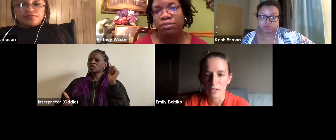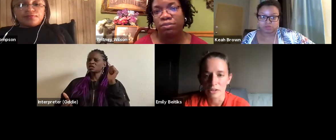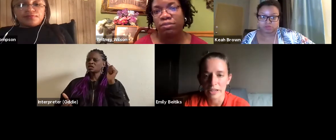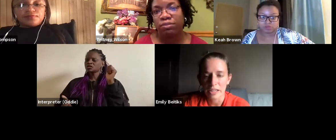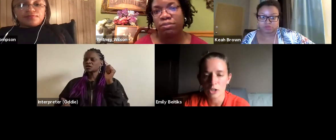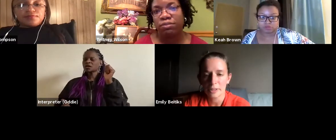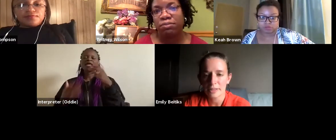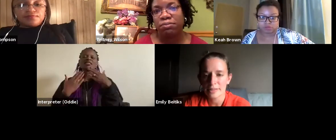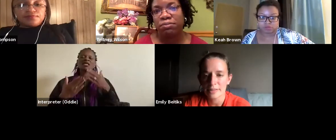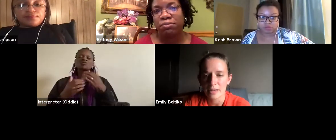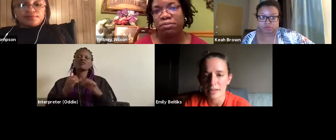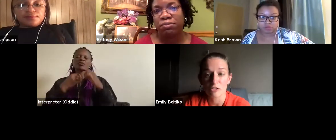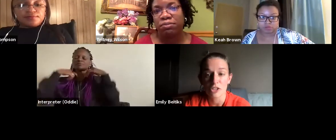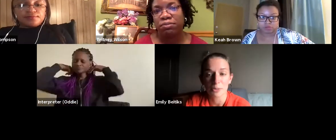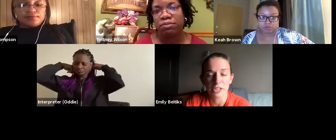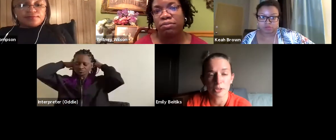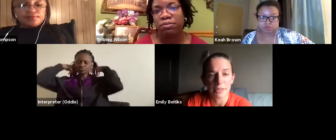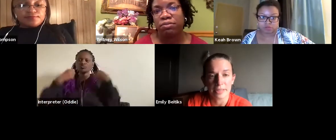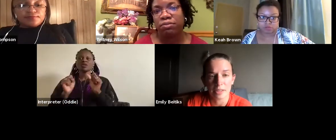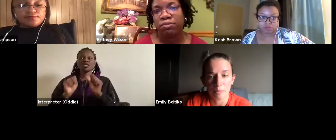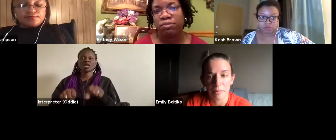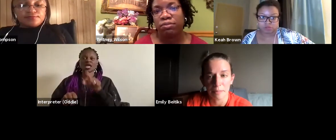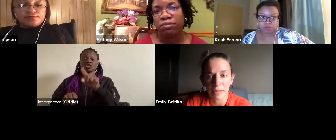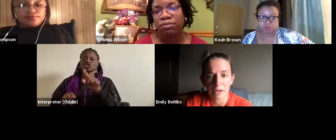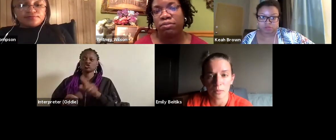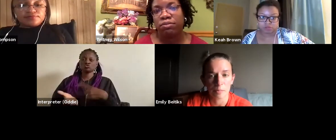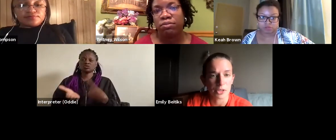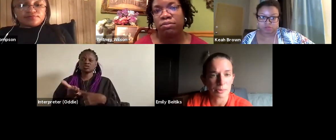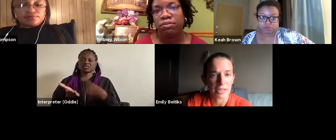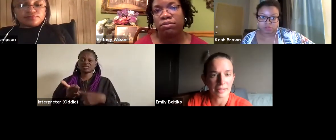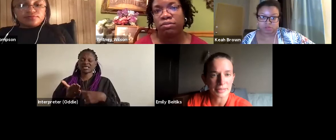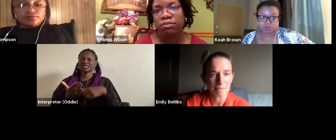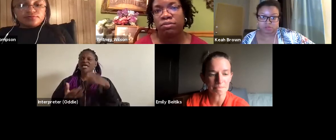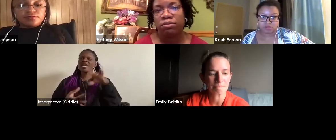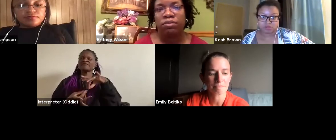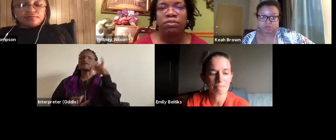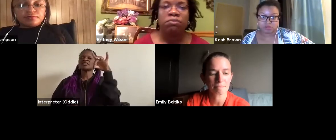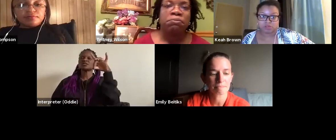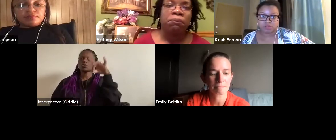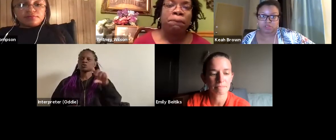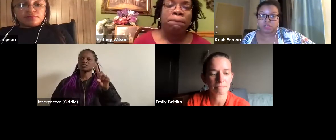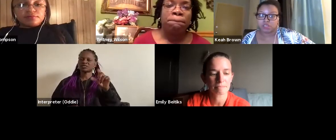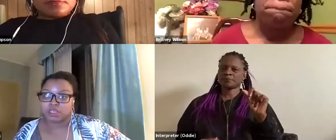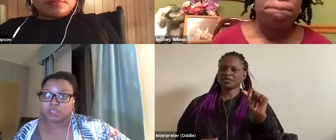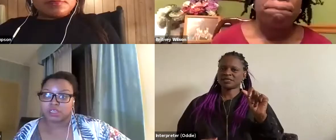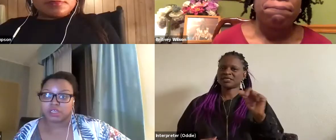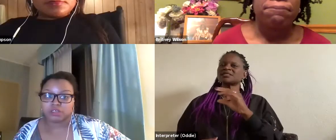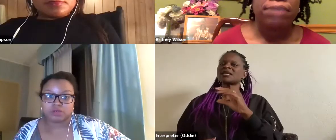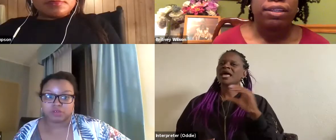Thank you all. Can you please discuss invisible disabilities and being Black? One participant asked.